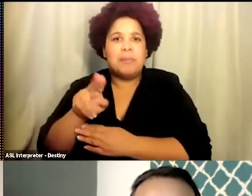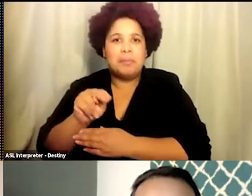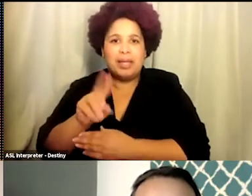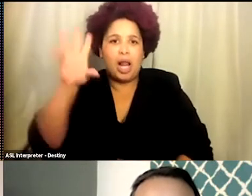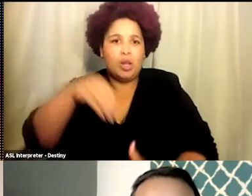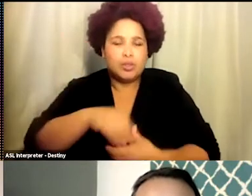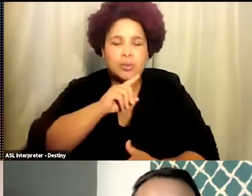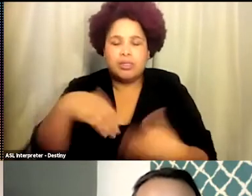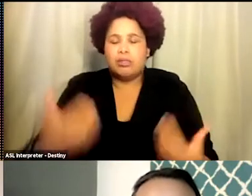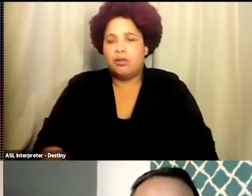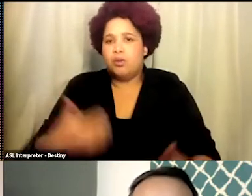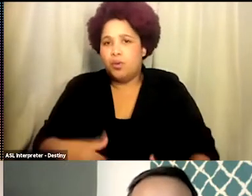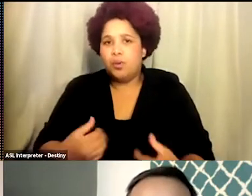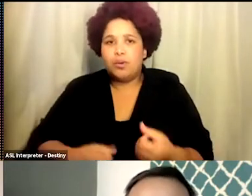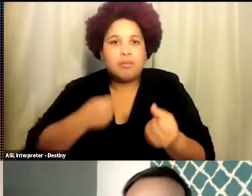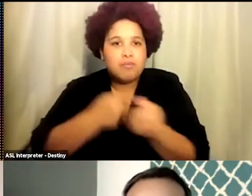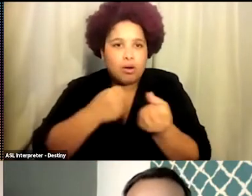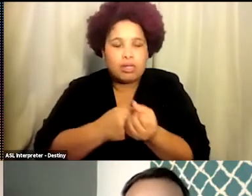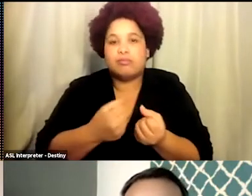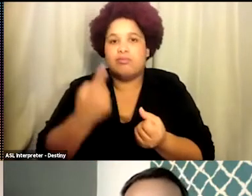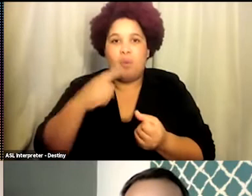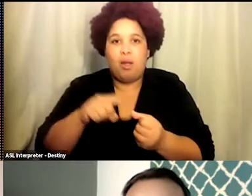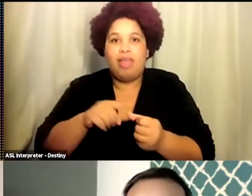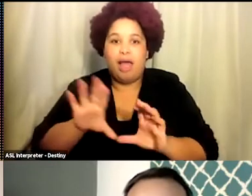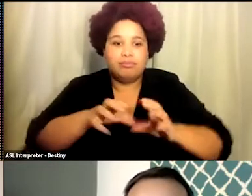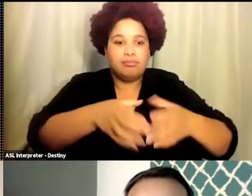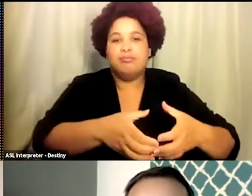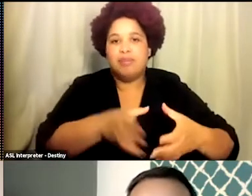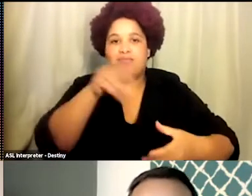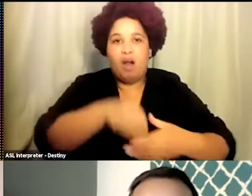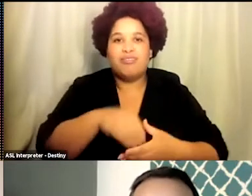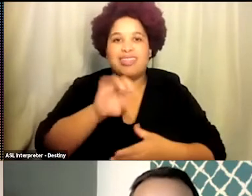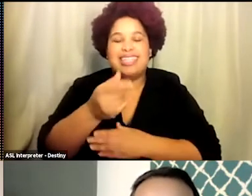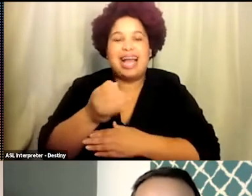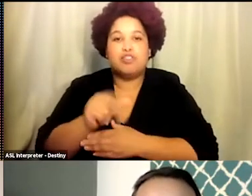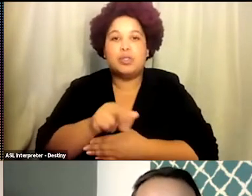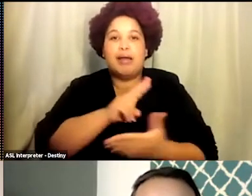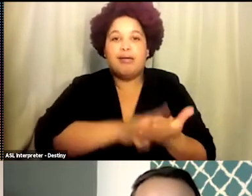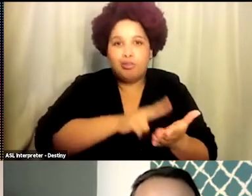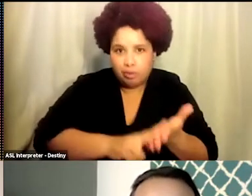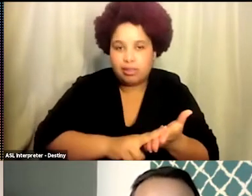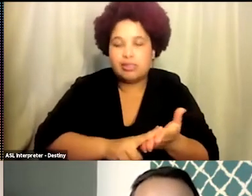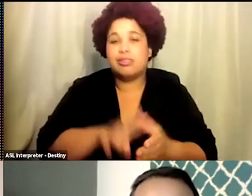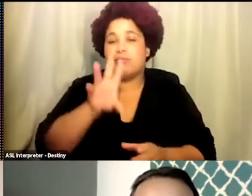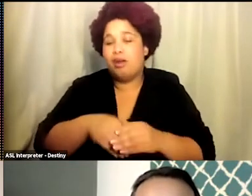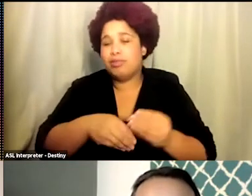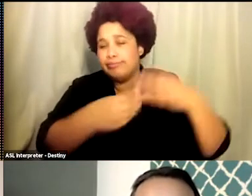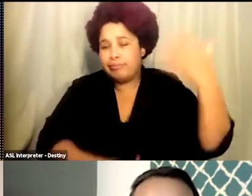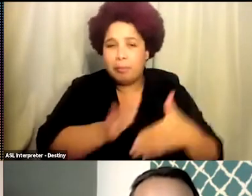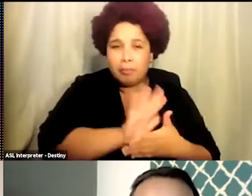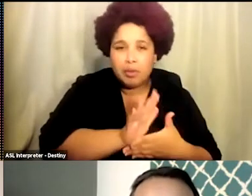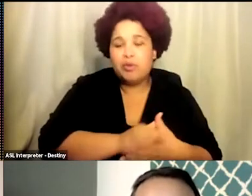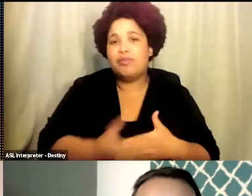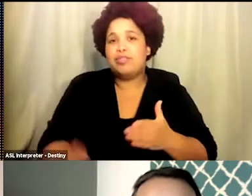in bringing recognition of the MENA category into SAG-AFTRA's TV and theatrical contracts. He has starred in many films, network pilots, and has been a guest star and